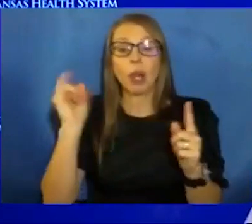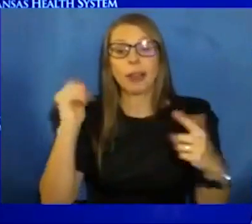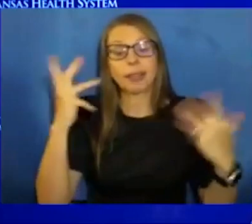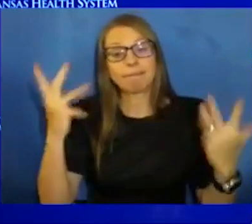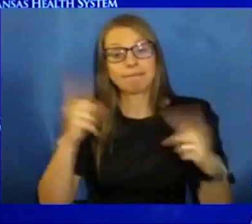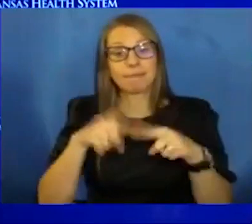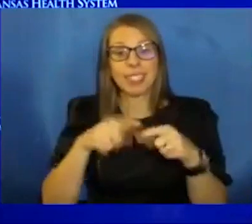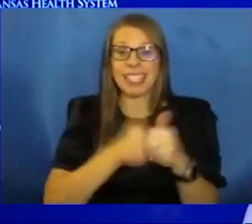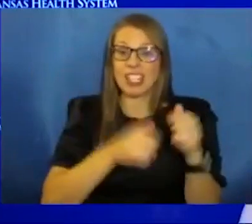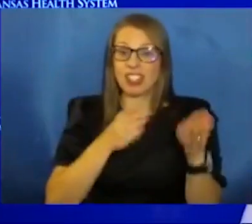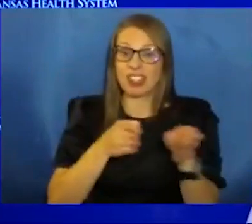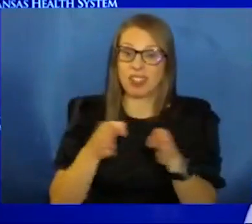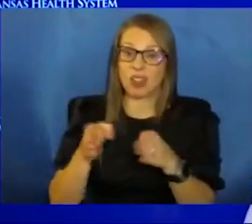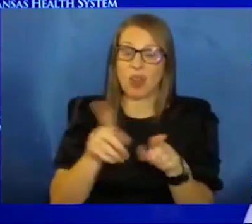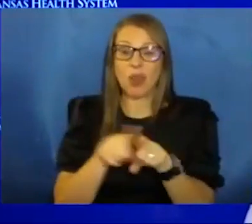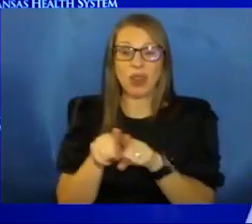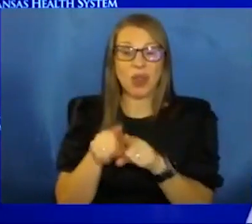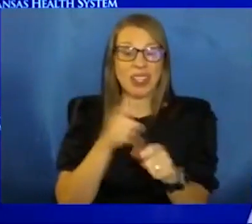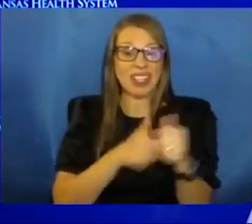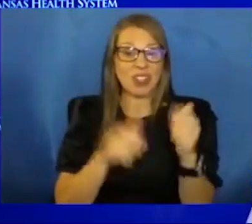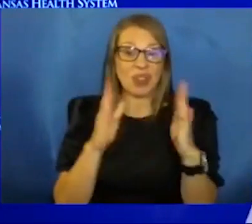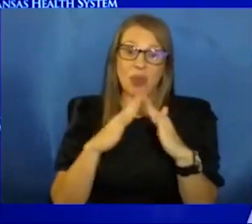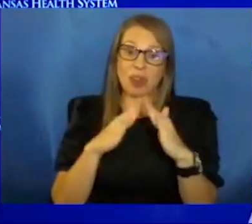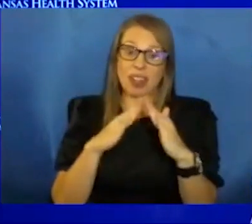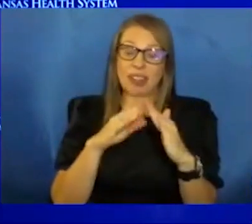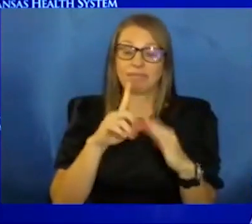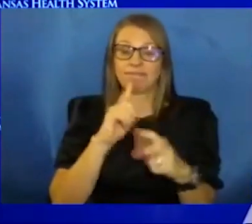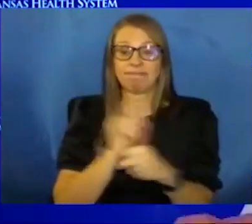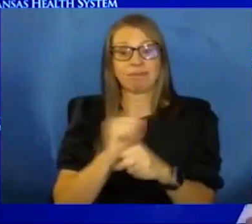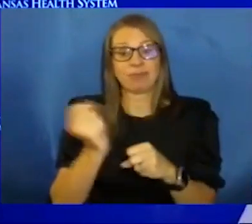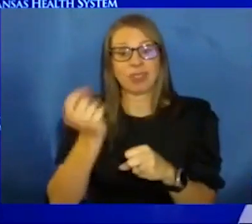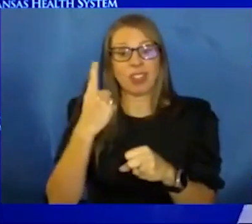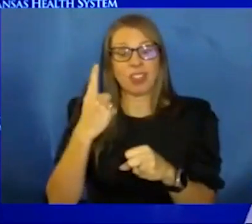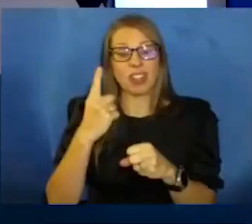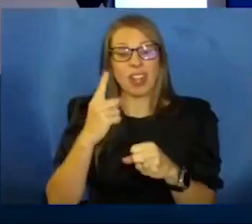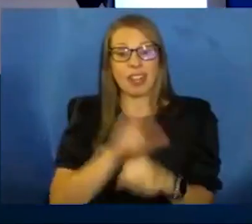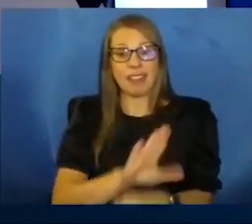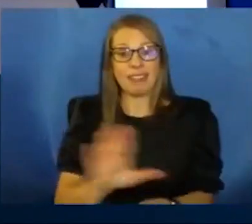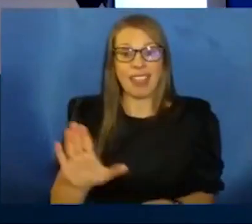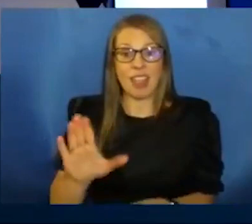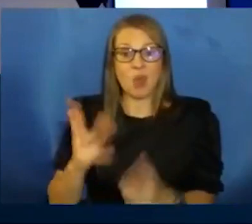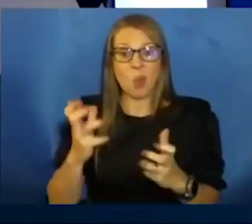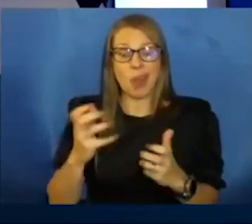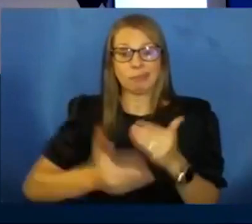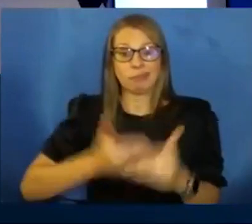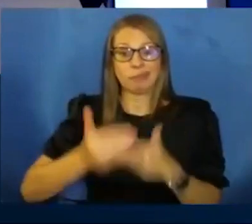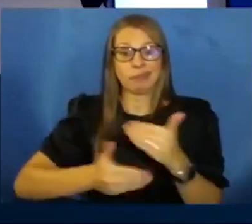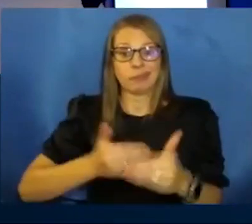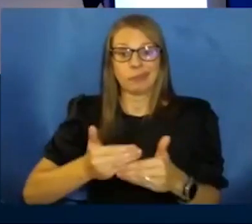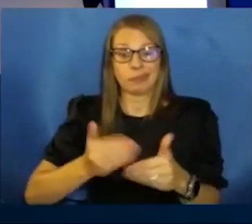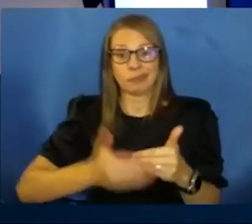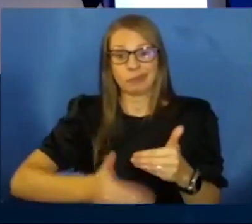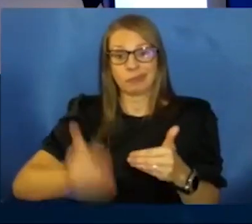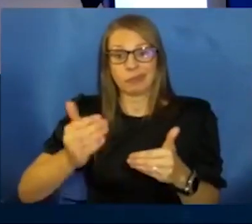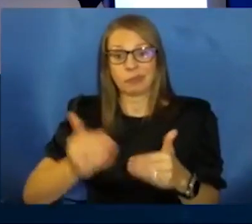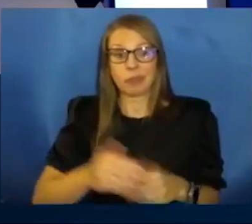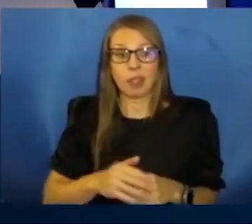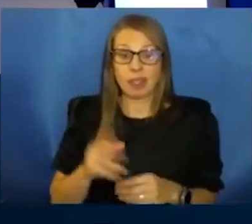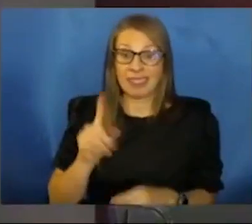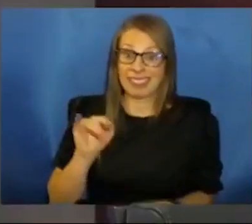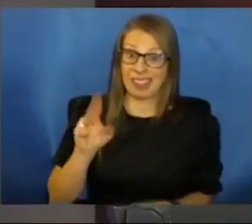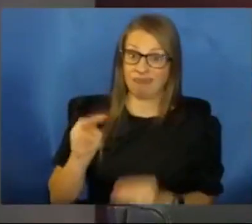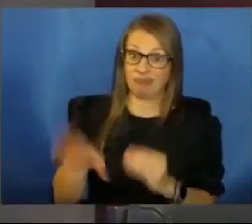COVID-19. So I think for the foreseeable future, yes, coronavirus will be with us in some manner, but what do we want that to look like? And